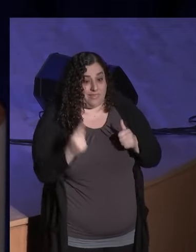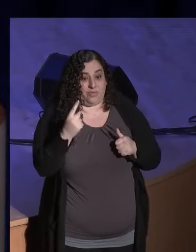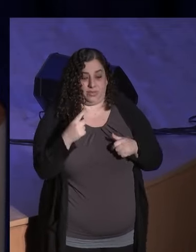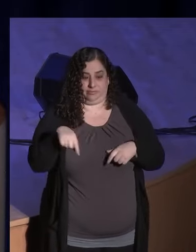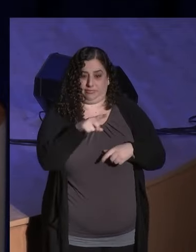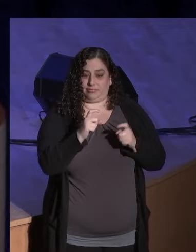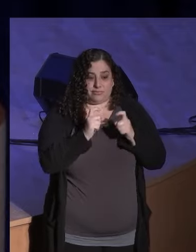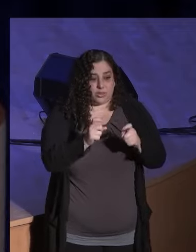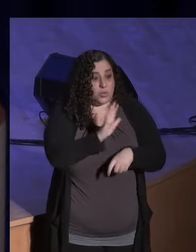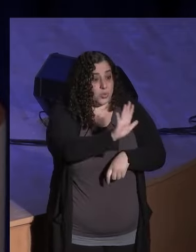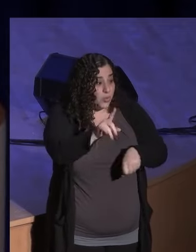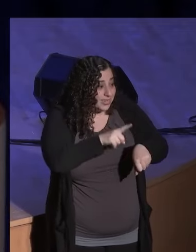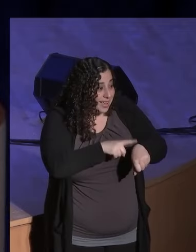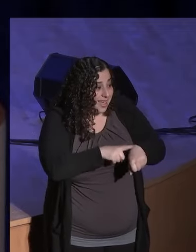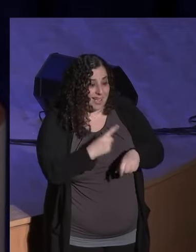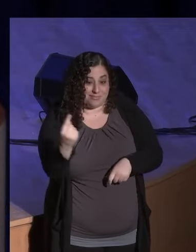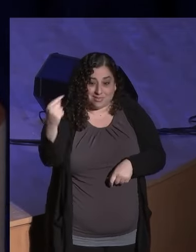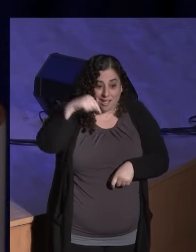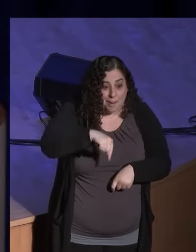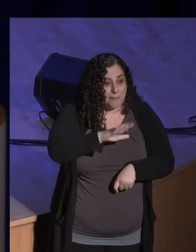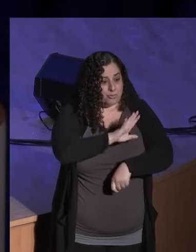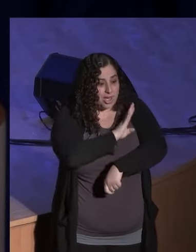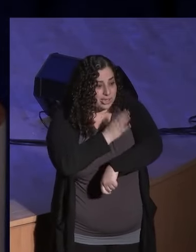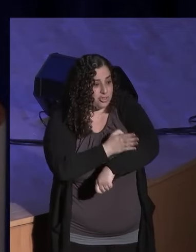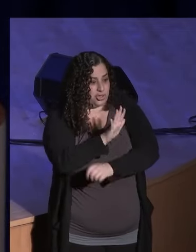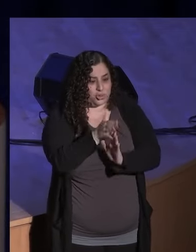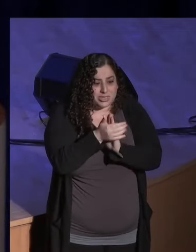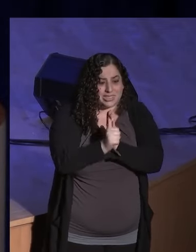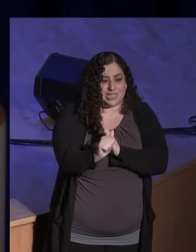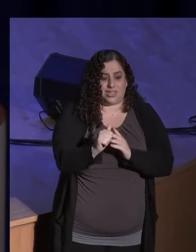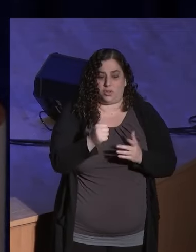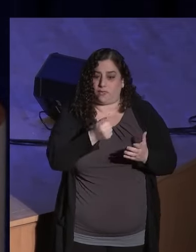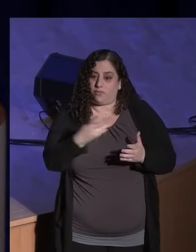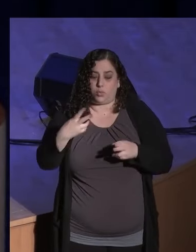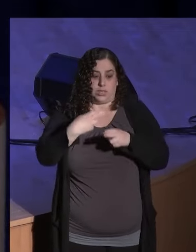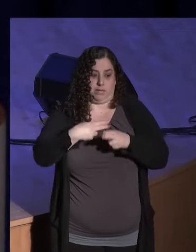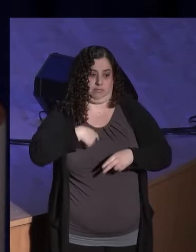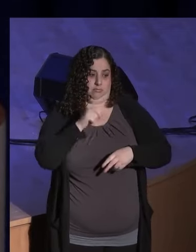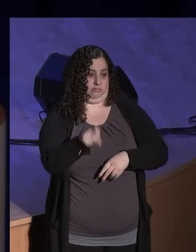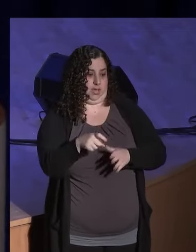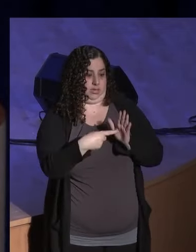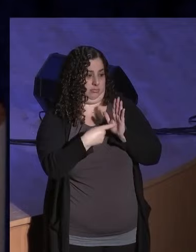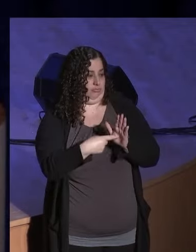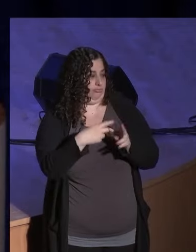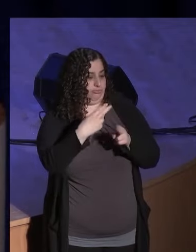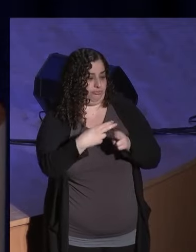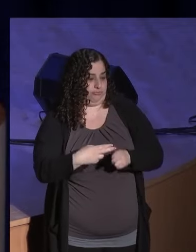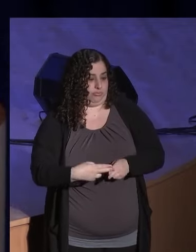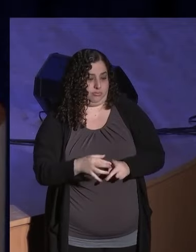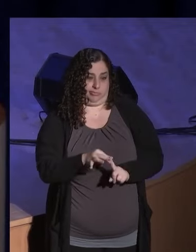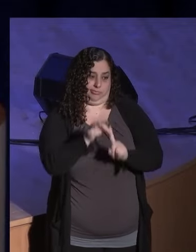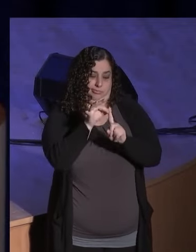year's festival. In particular, I want to name a few individuals that have been truly essential to this